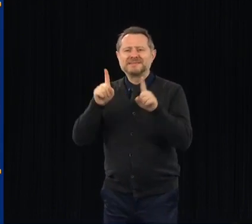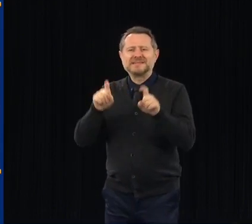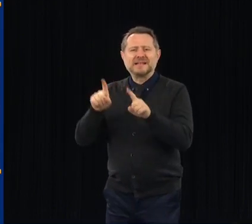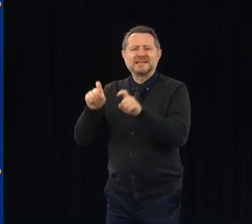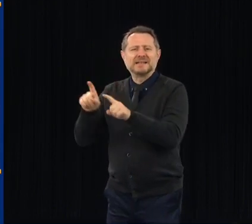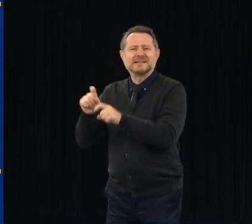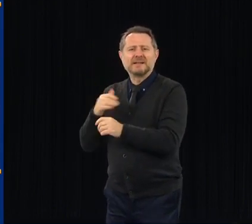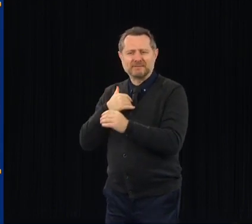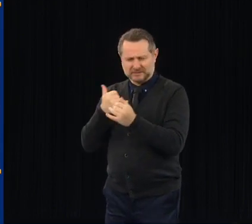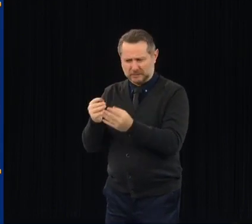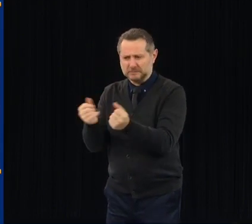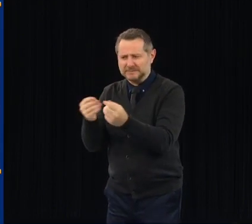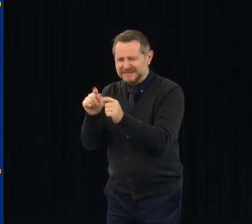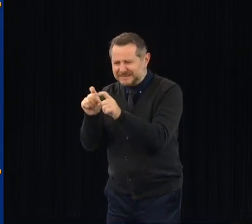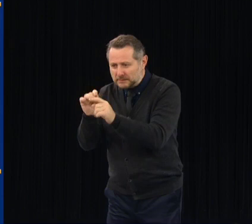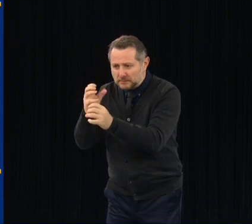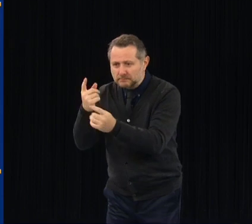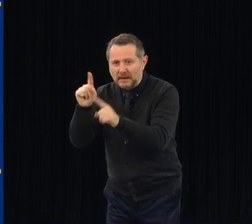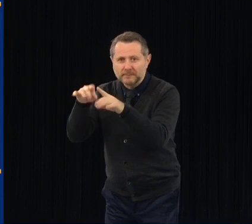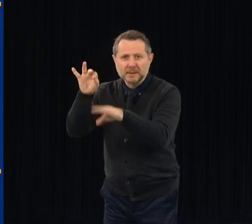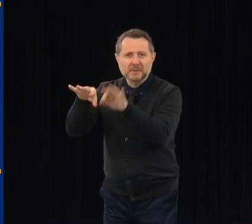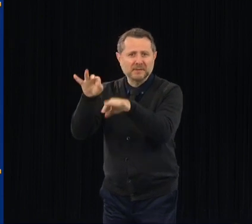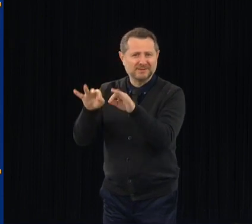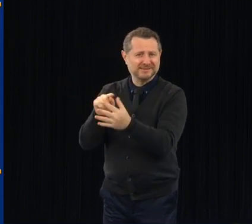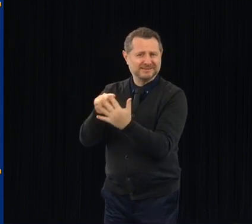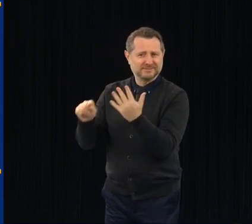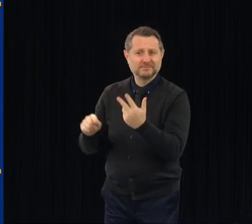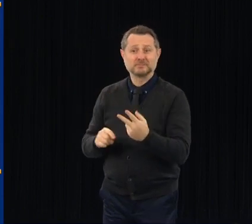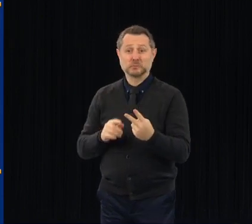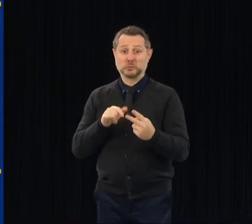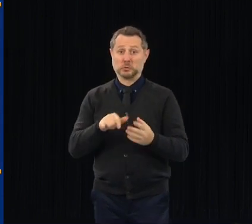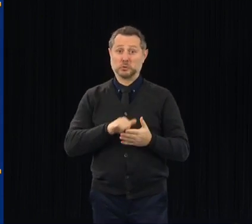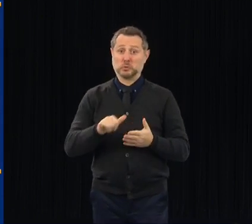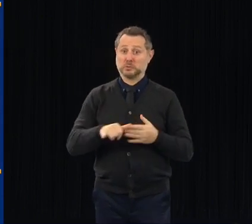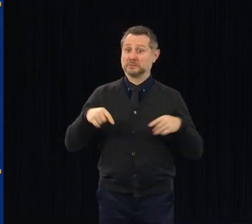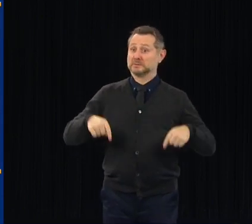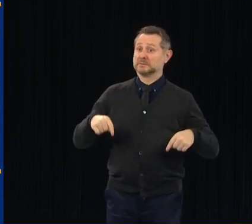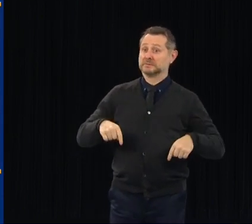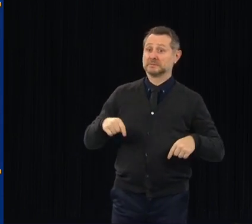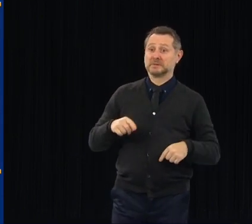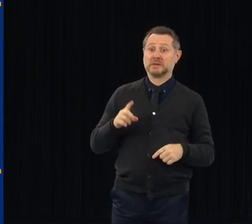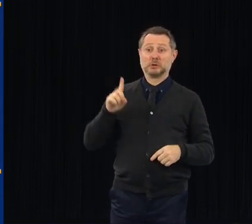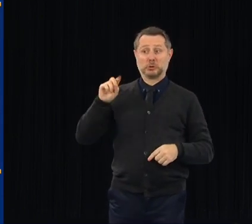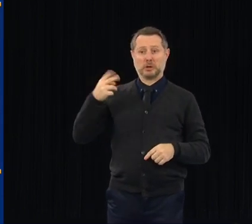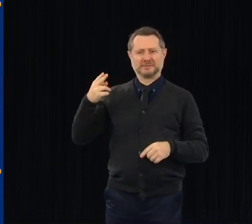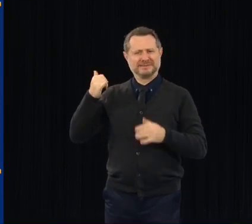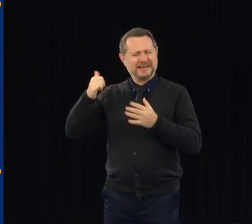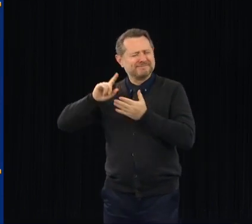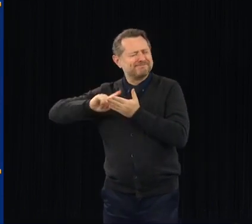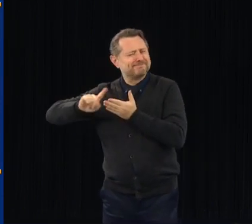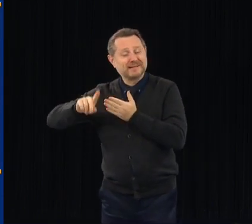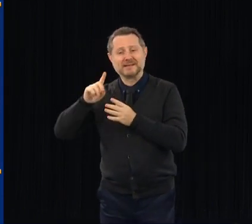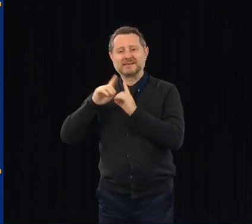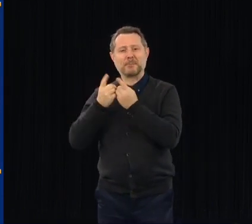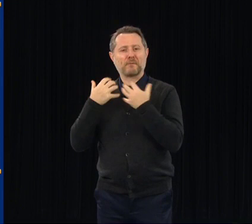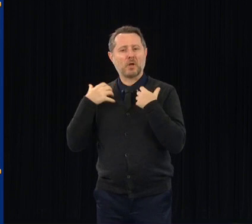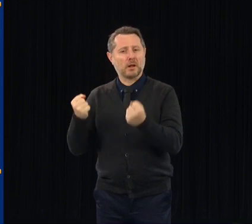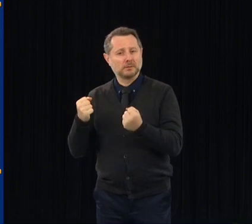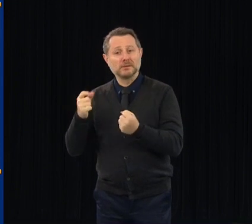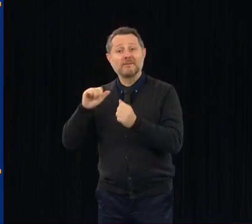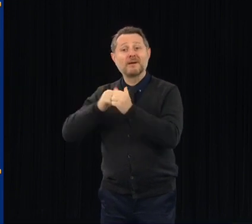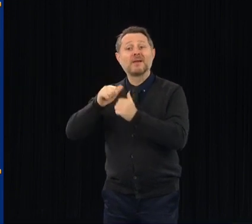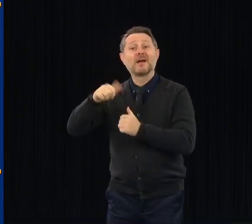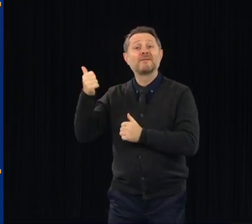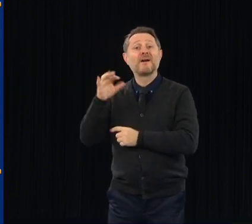now. Dr. Zucker in New York is working expeditiously and cooperatively with the FDA to